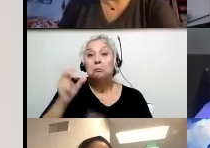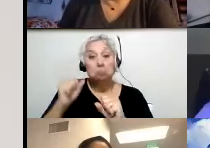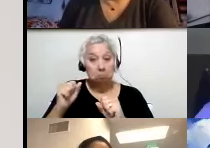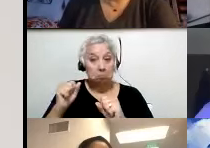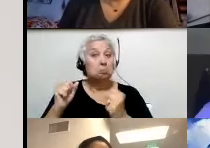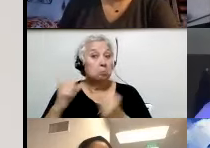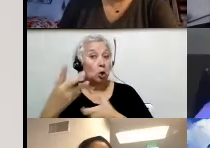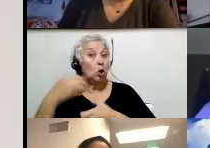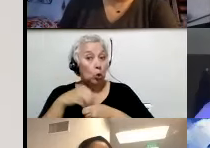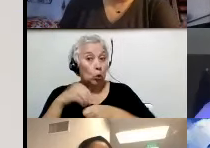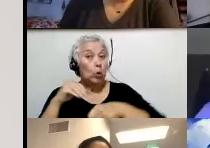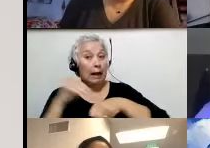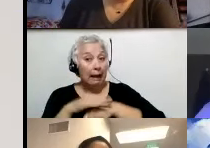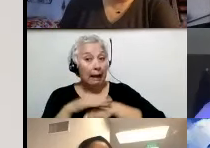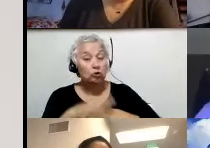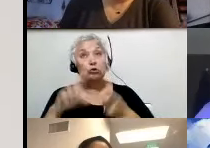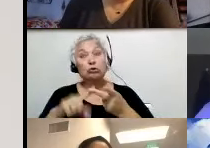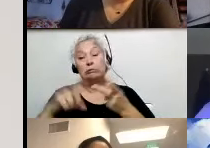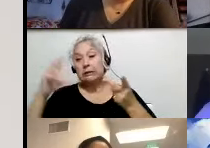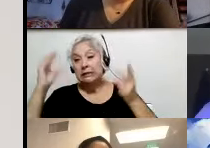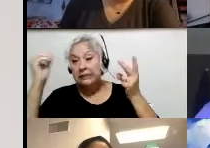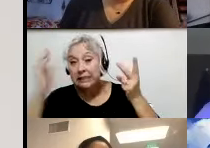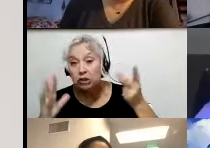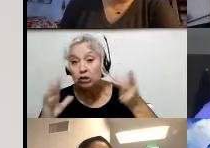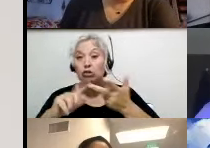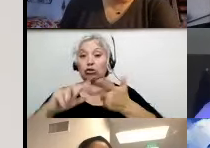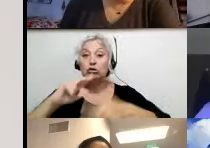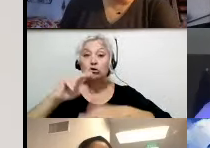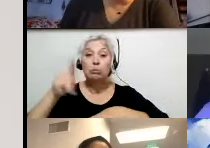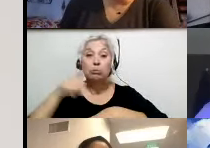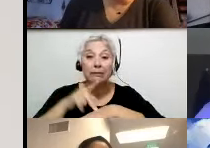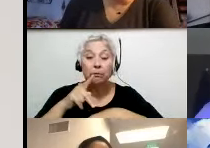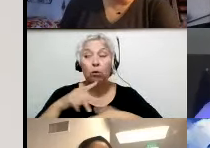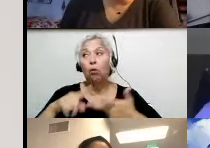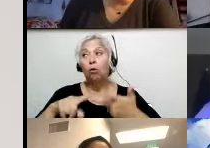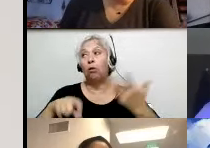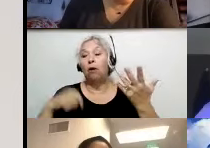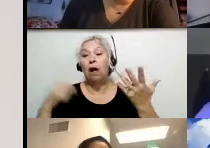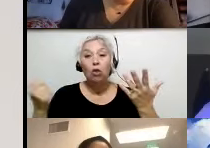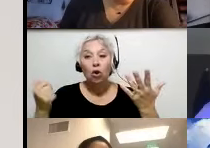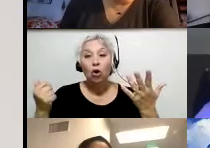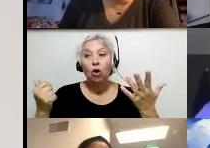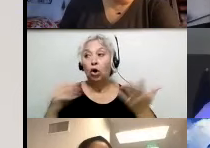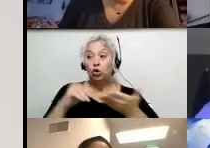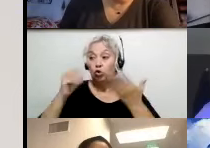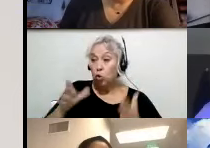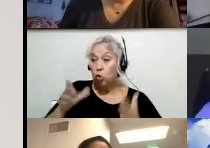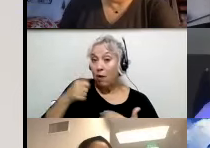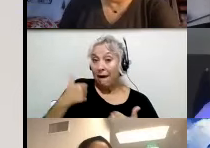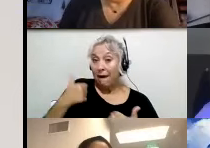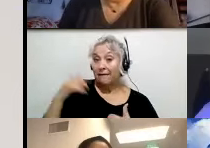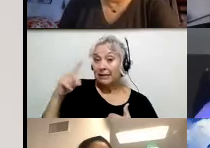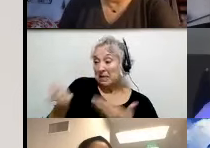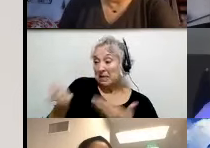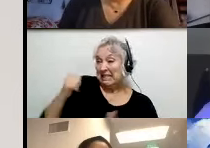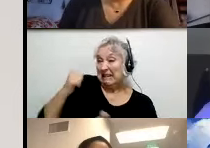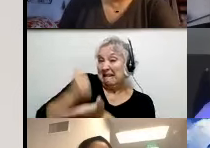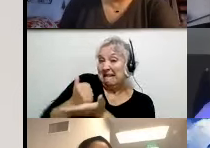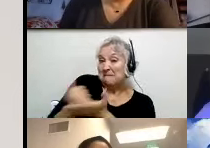counselors, teachers, principals, and other school staff. Our students with disabilities, you know, may need